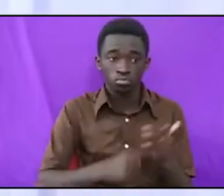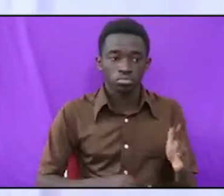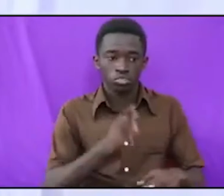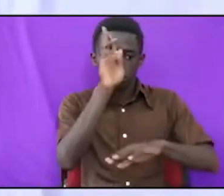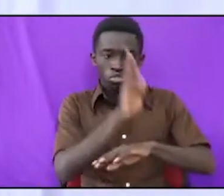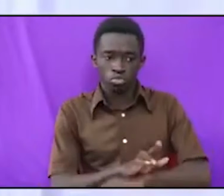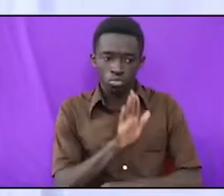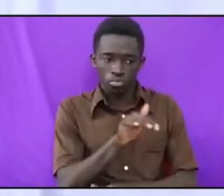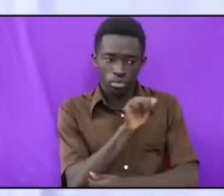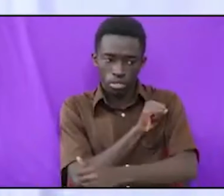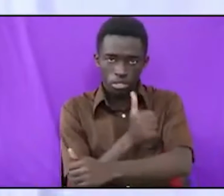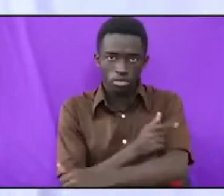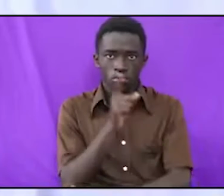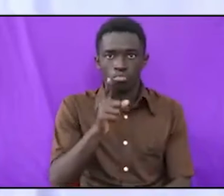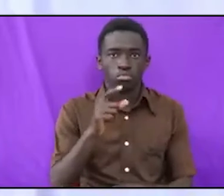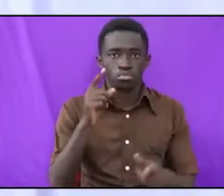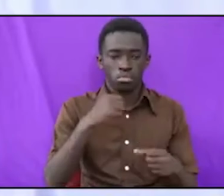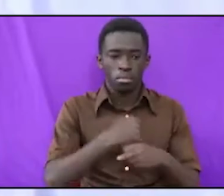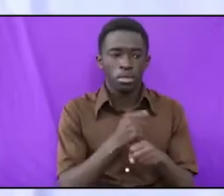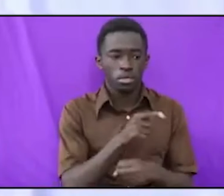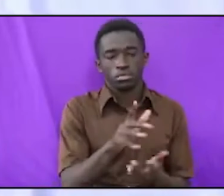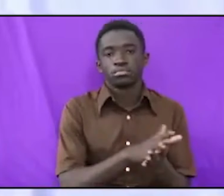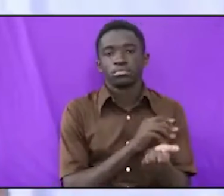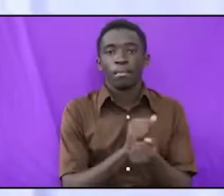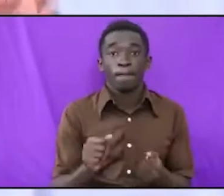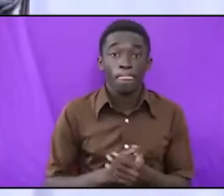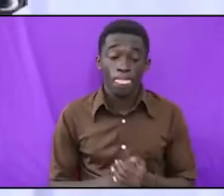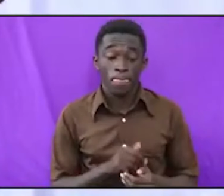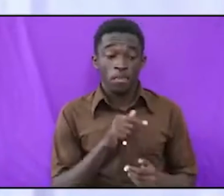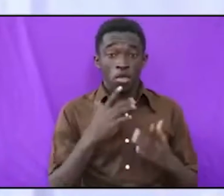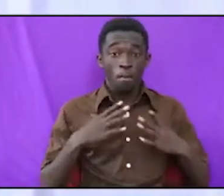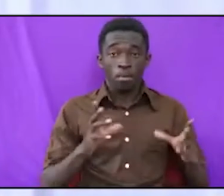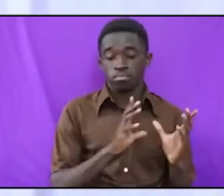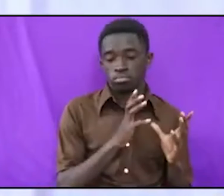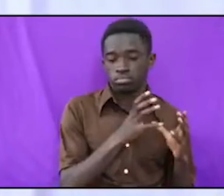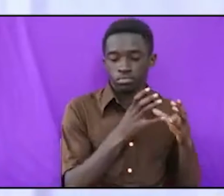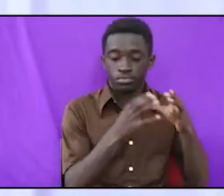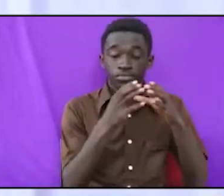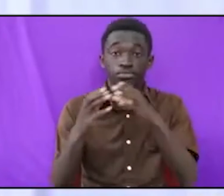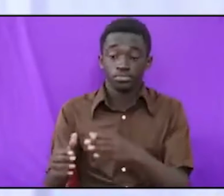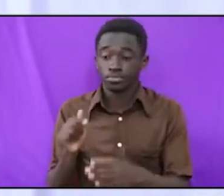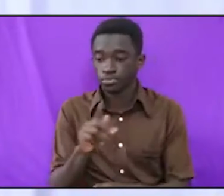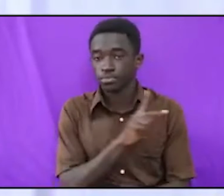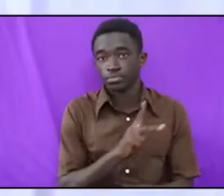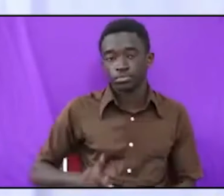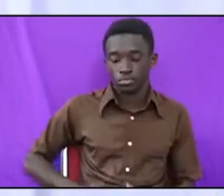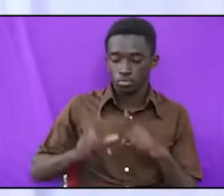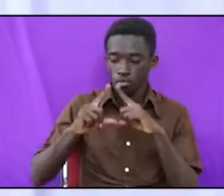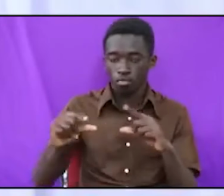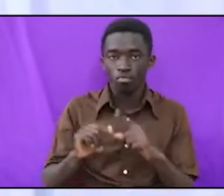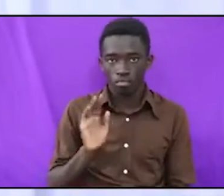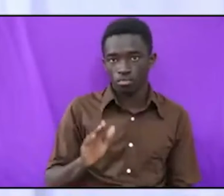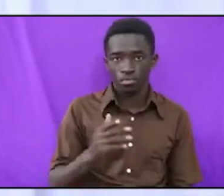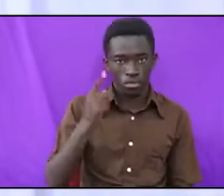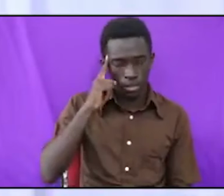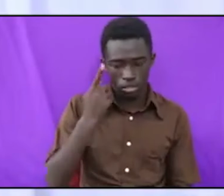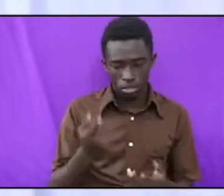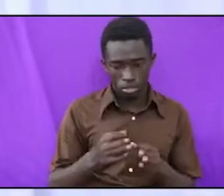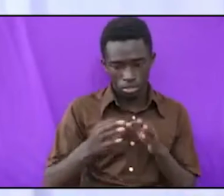him down. And so they go to the king and says, King, let's have this particular period